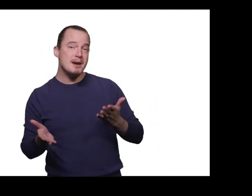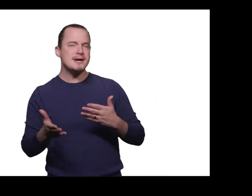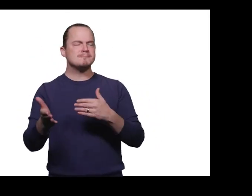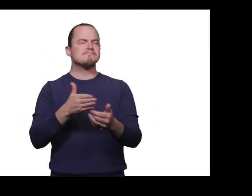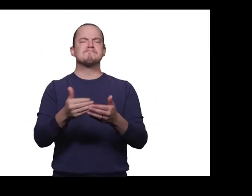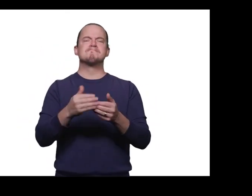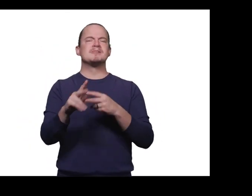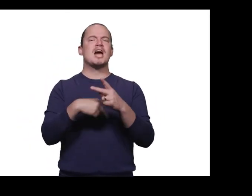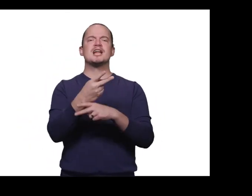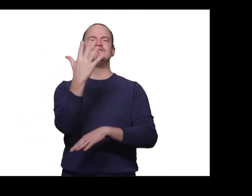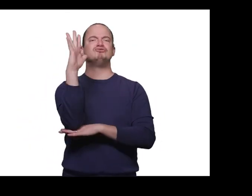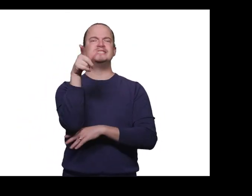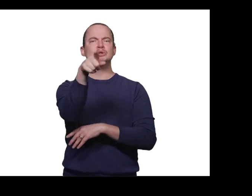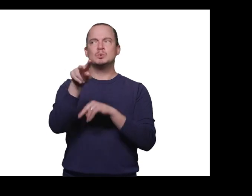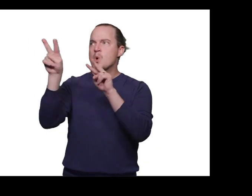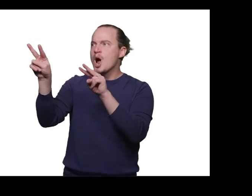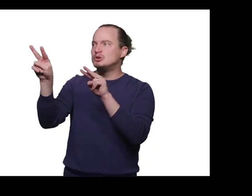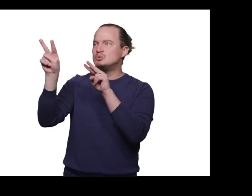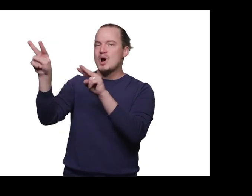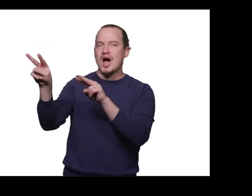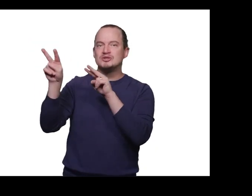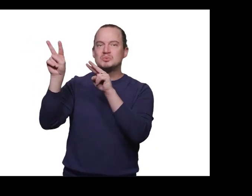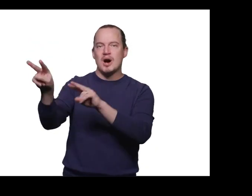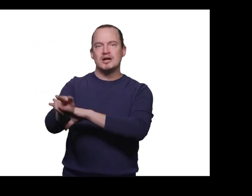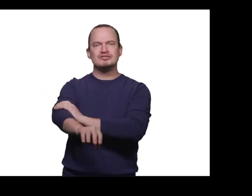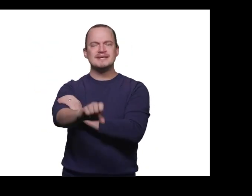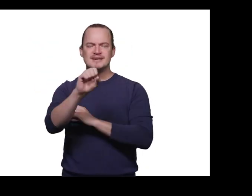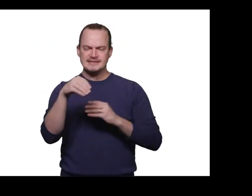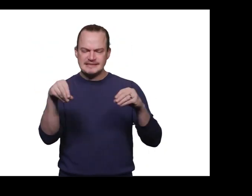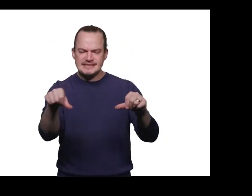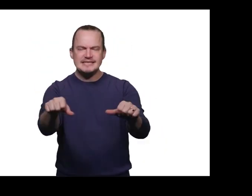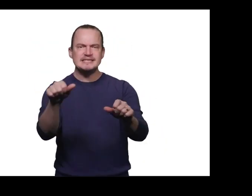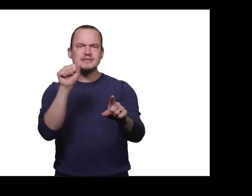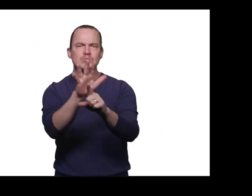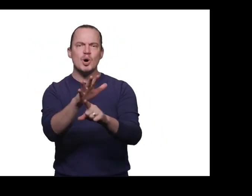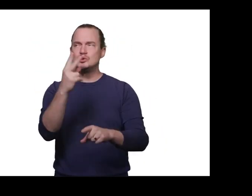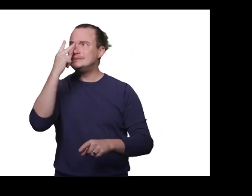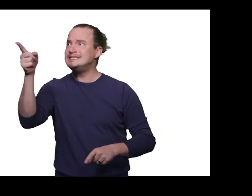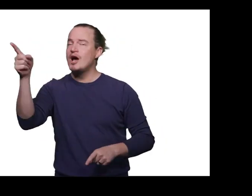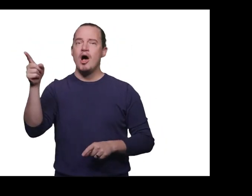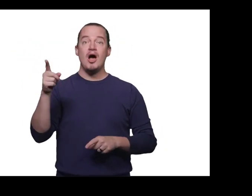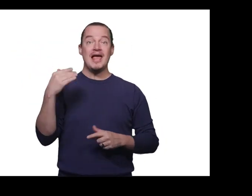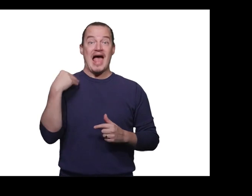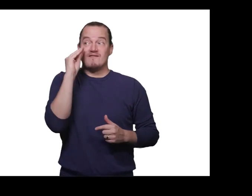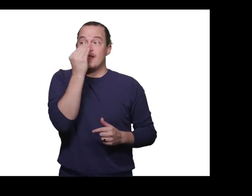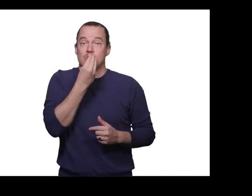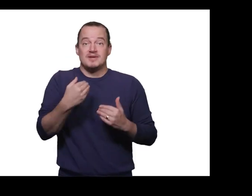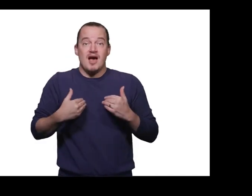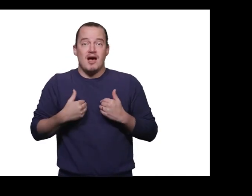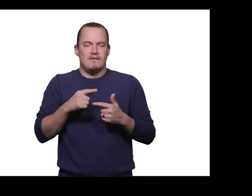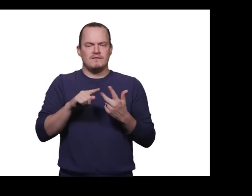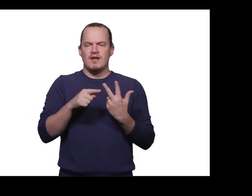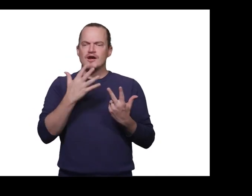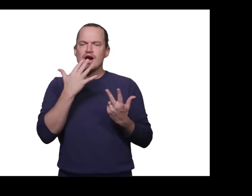Find whatever is happening with your tree, the seeds that are exposed, if it has flowers, if the leaves change